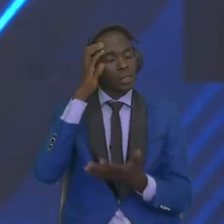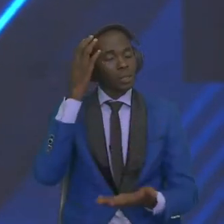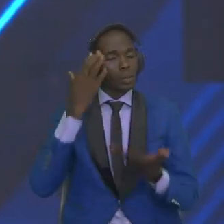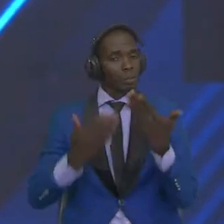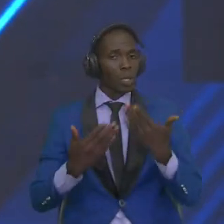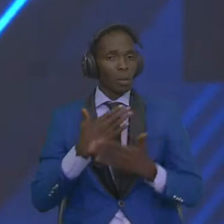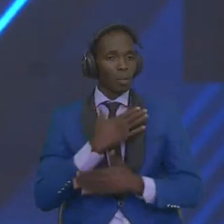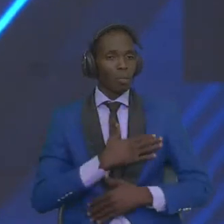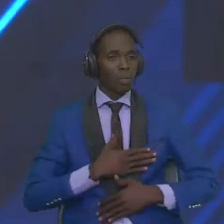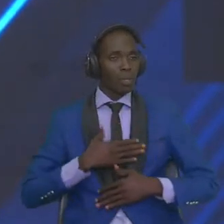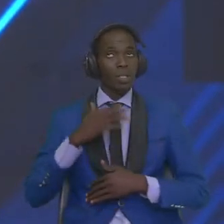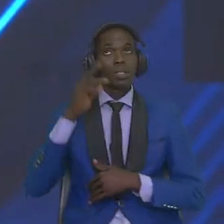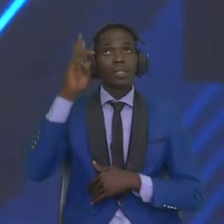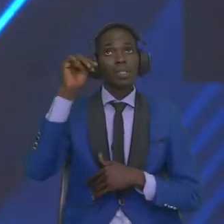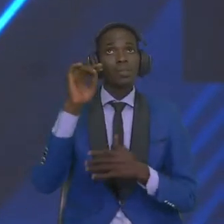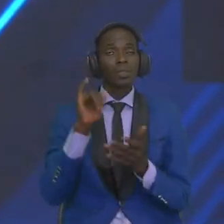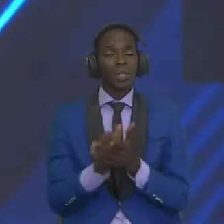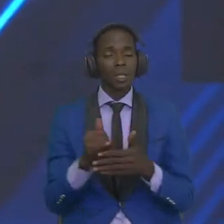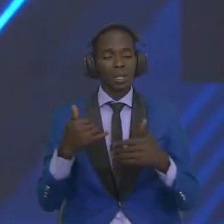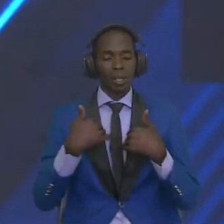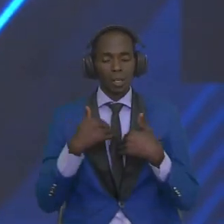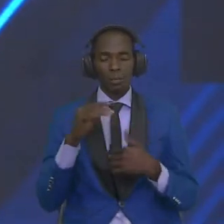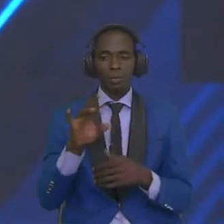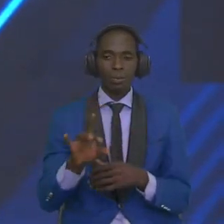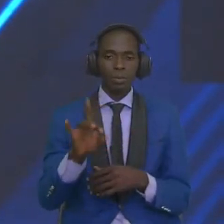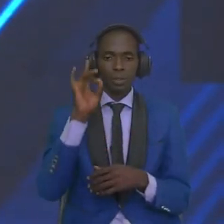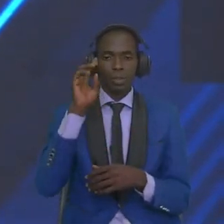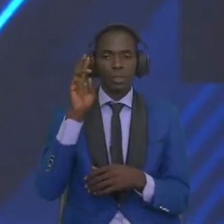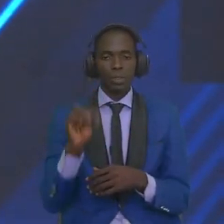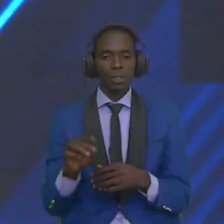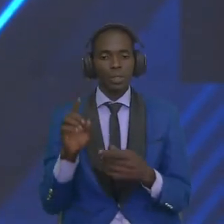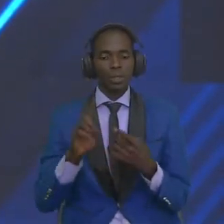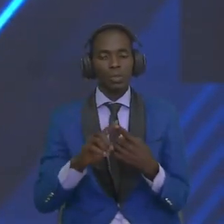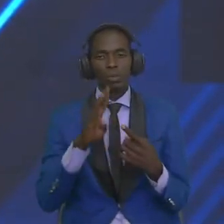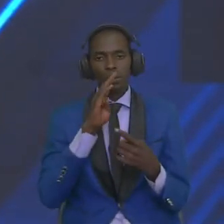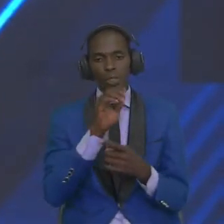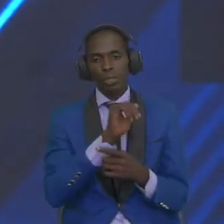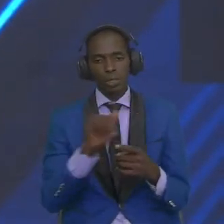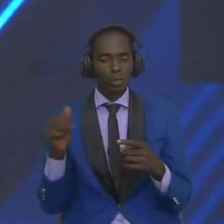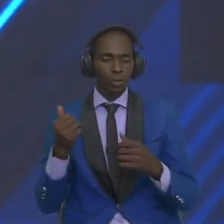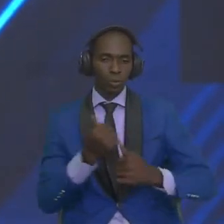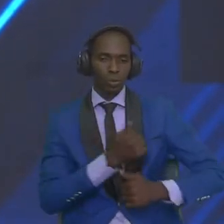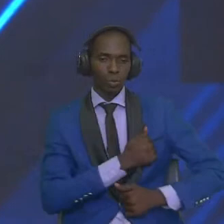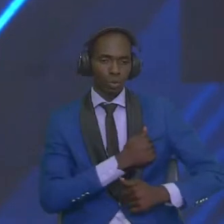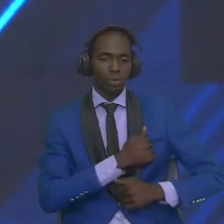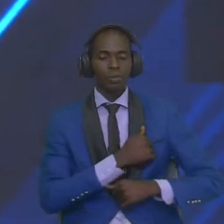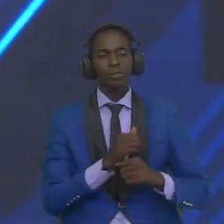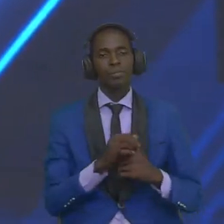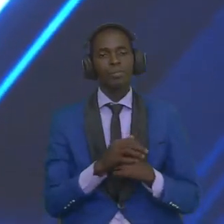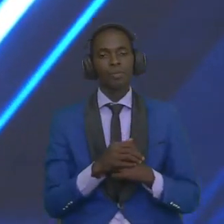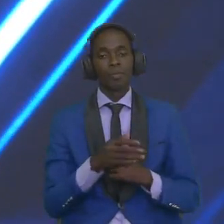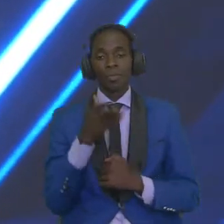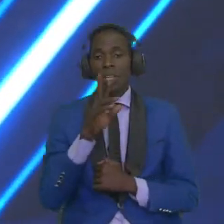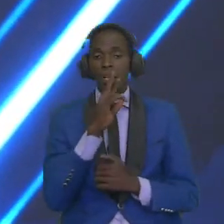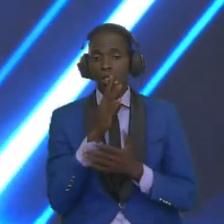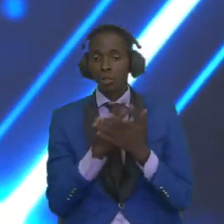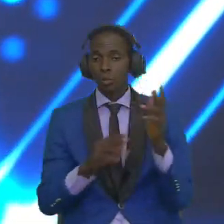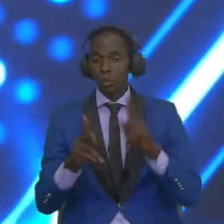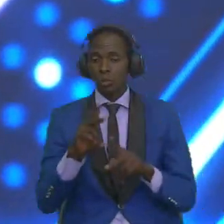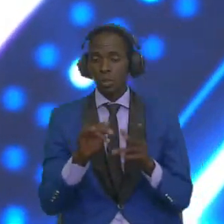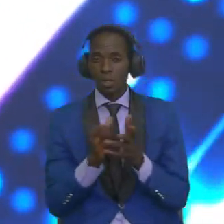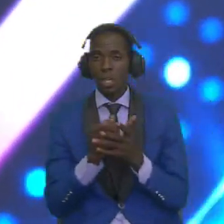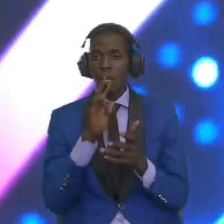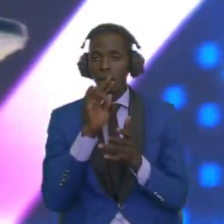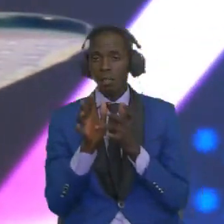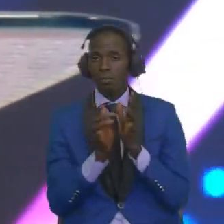him that has chosen him to be a soldier. There are people who are Christians, there are